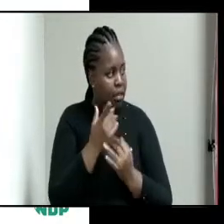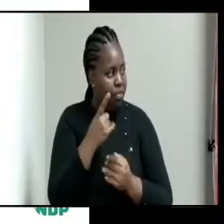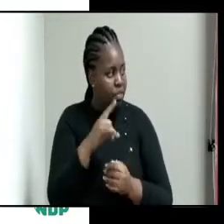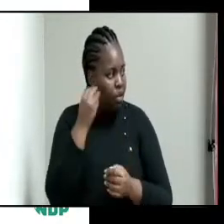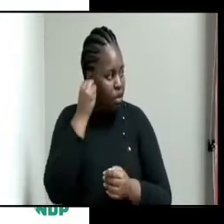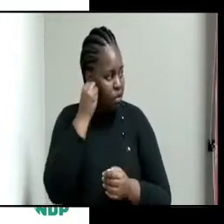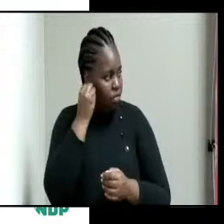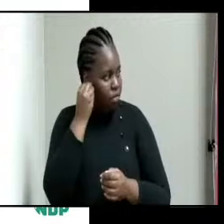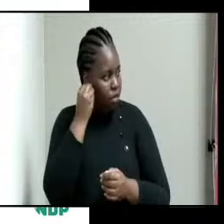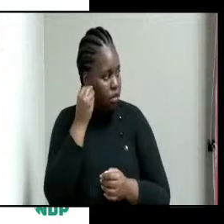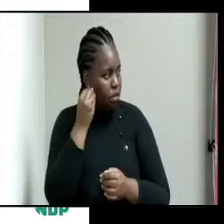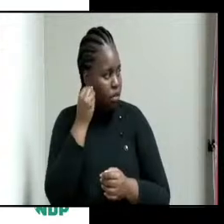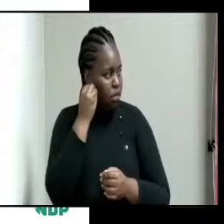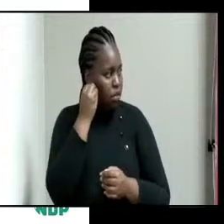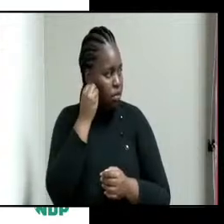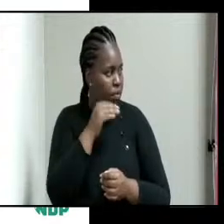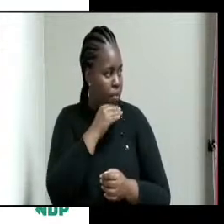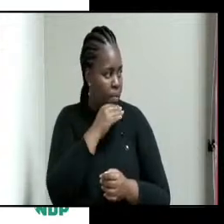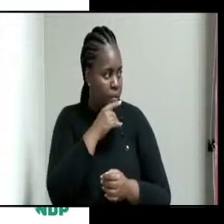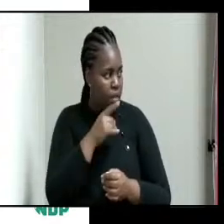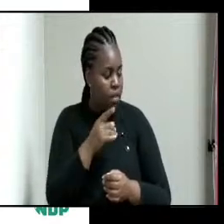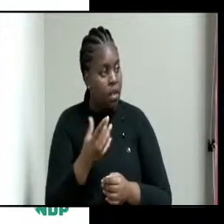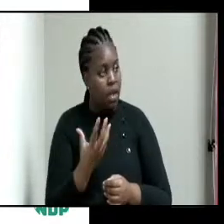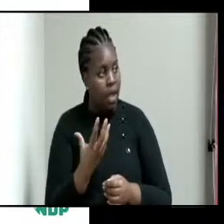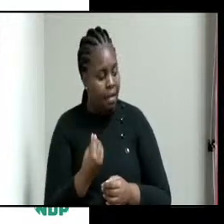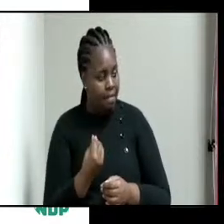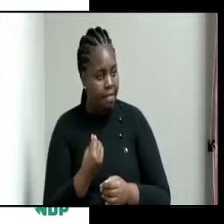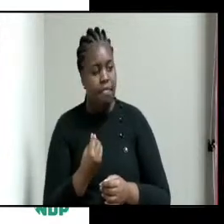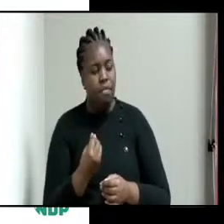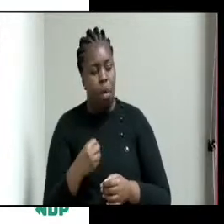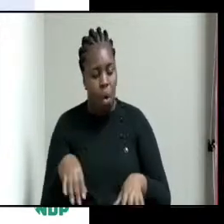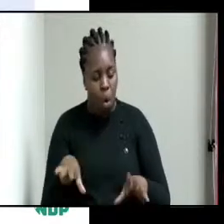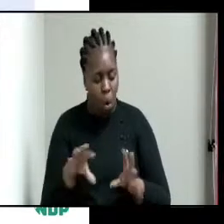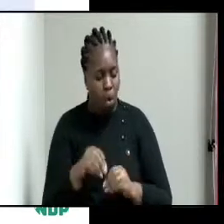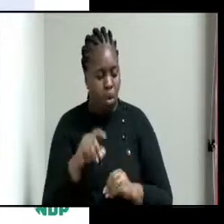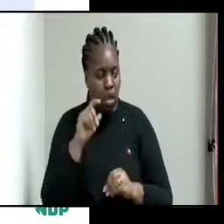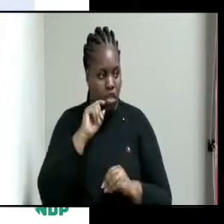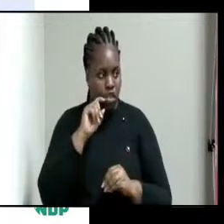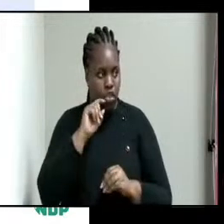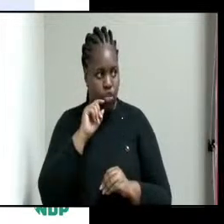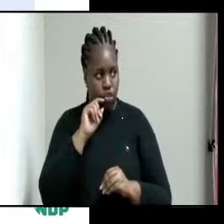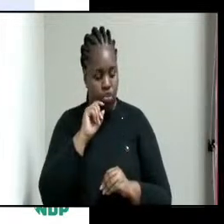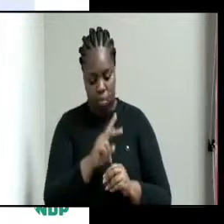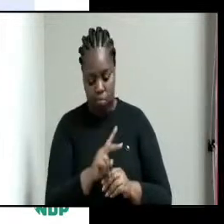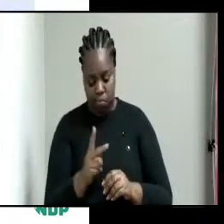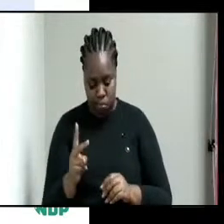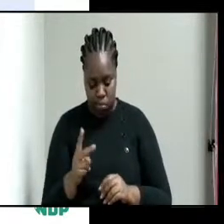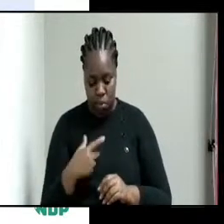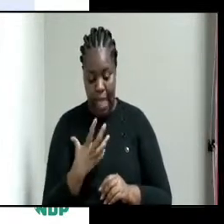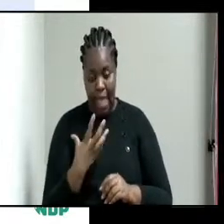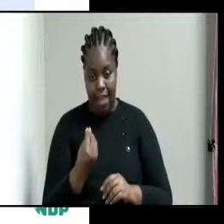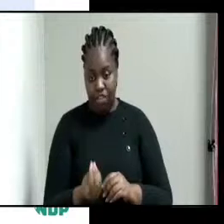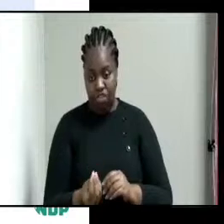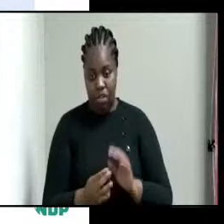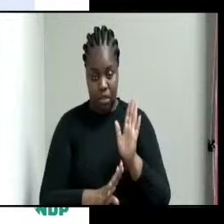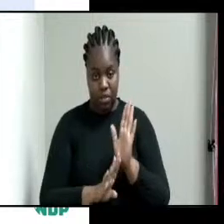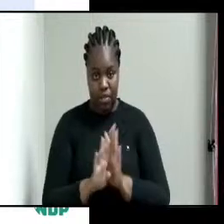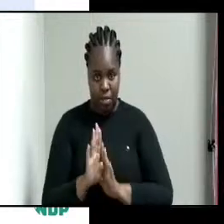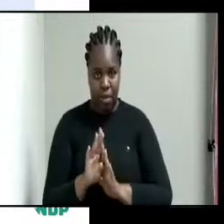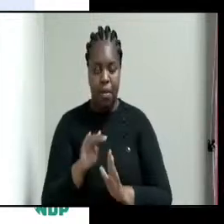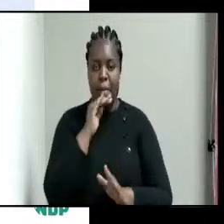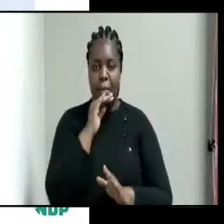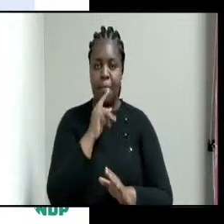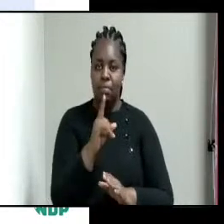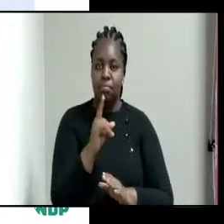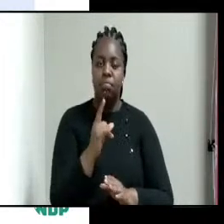information devices that are applicable to all age groups. And then we've got child development, which